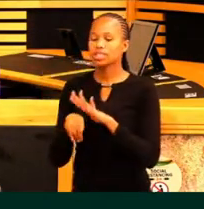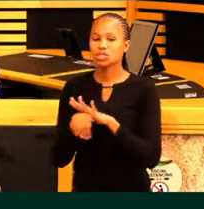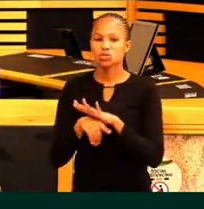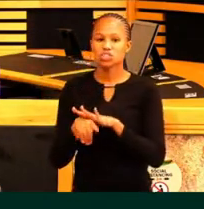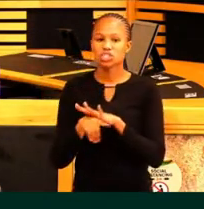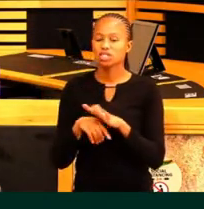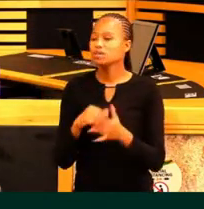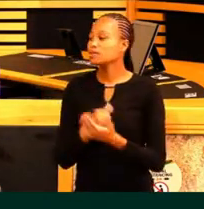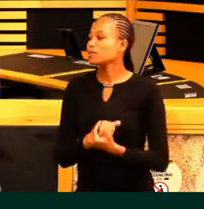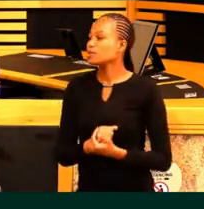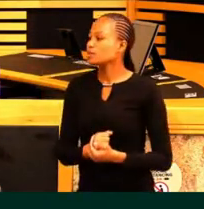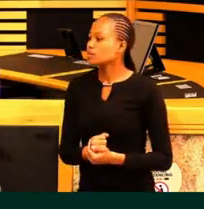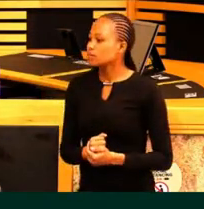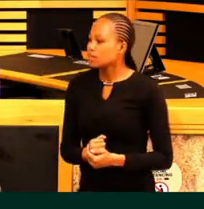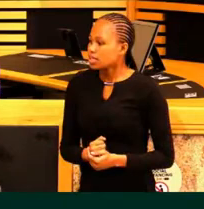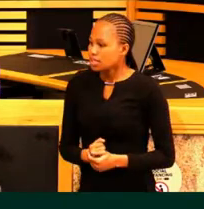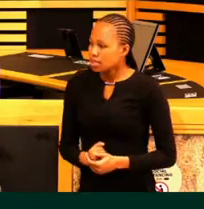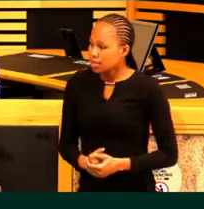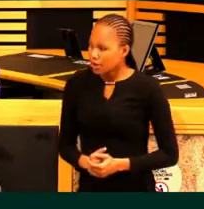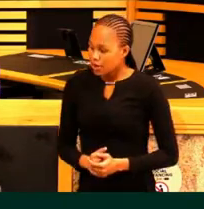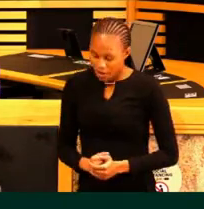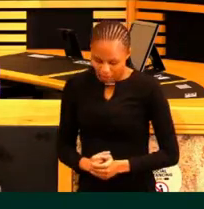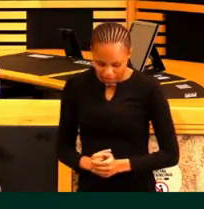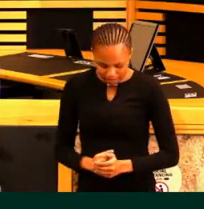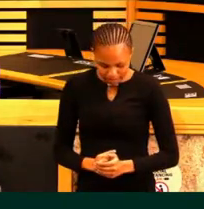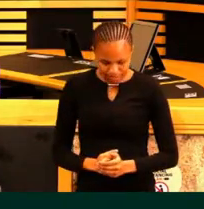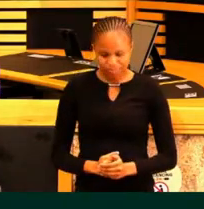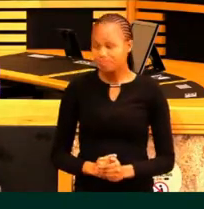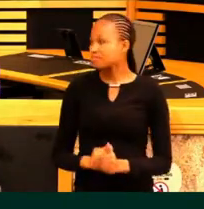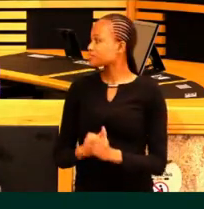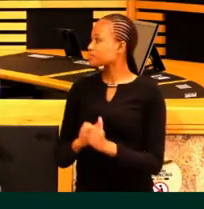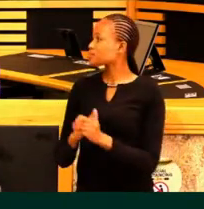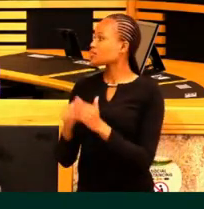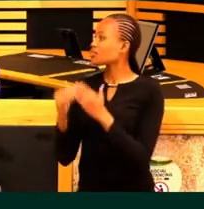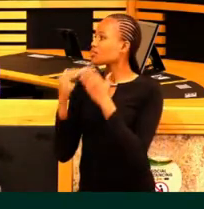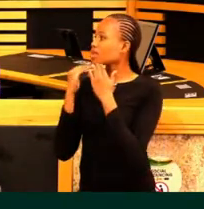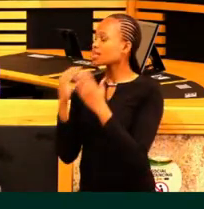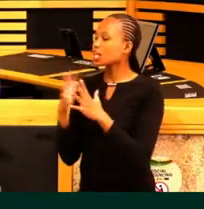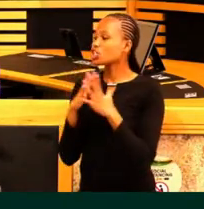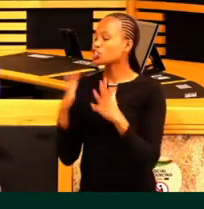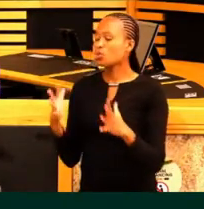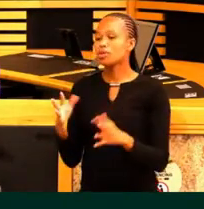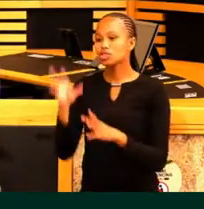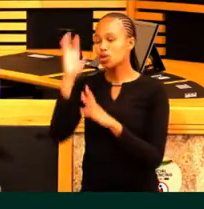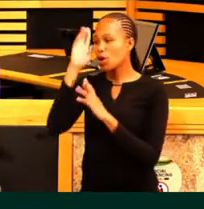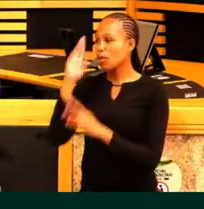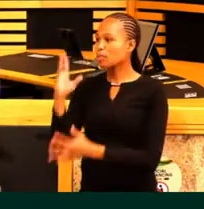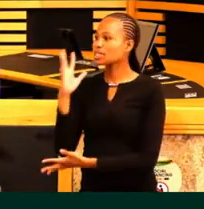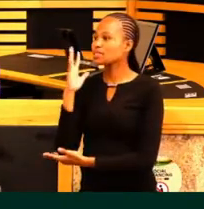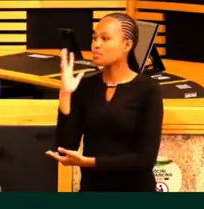time start and I'll remember thank you very much honorable speaker